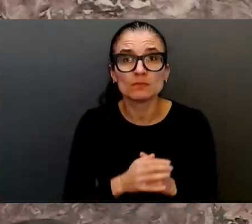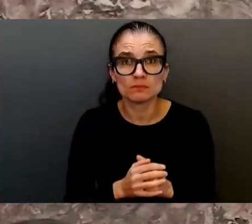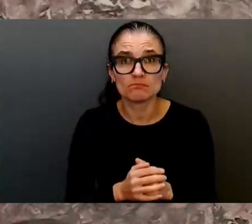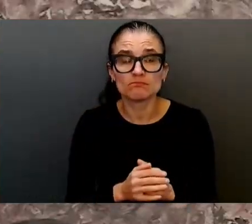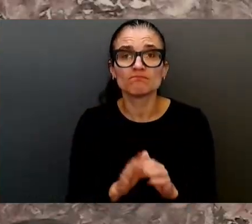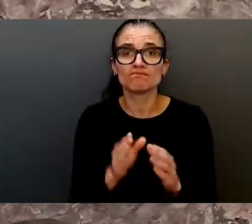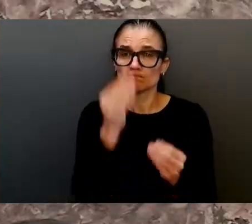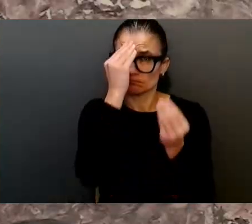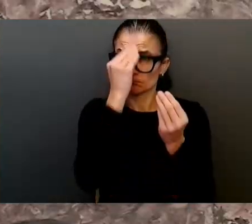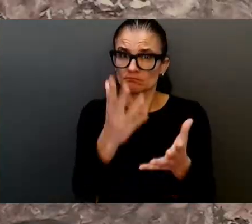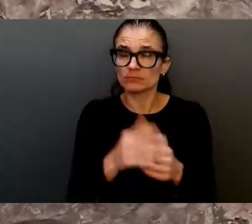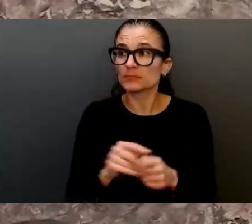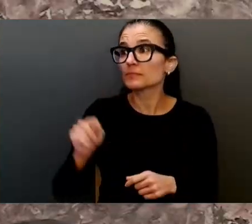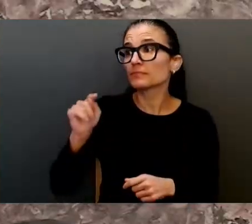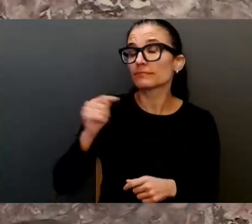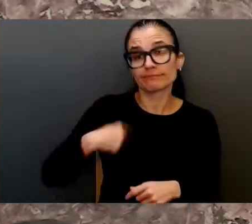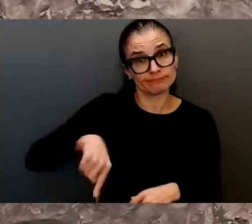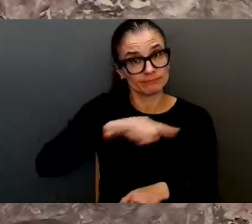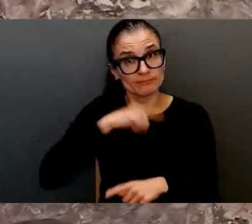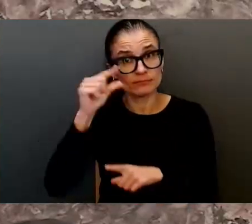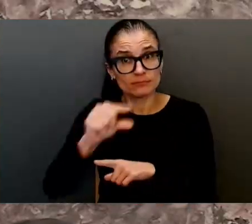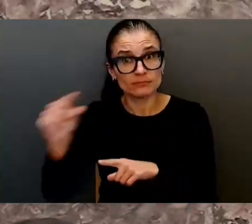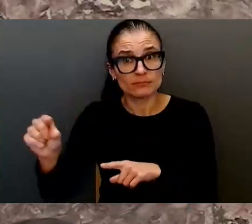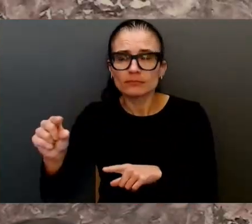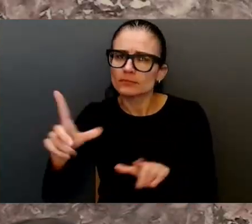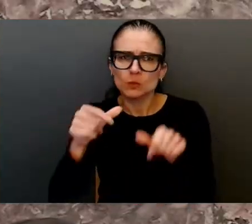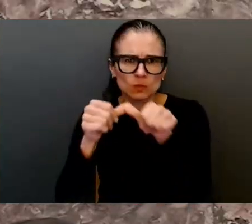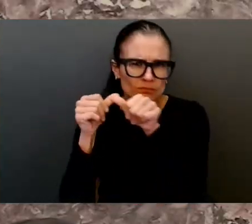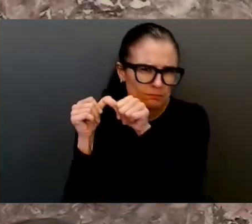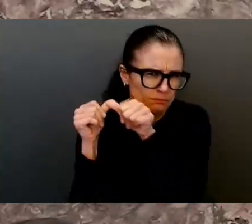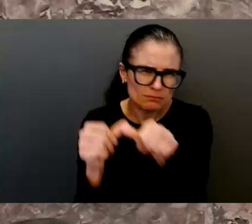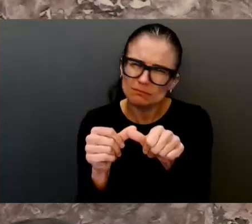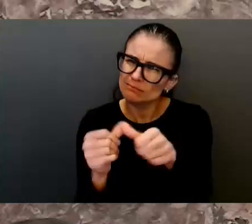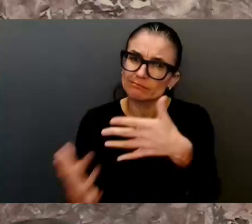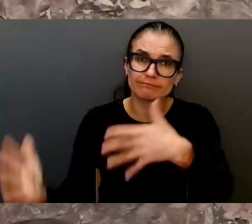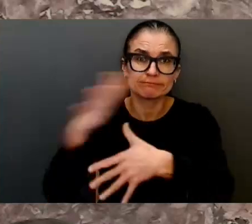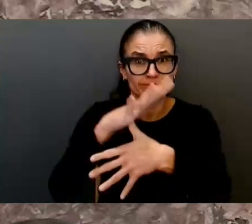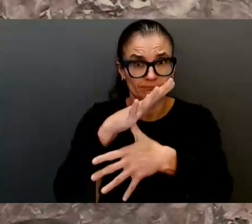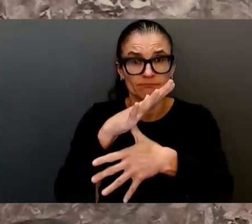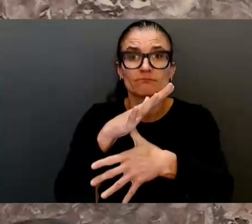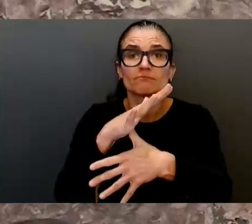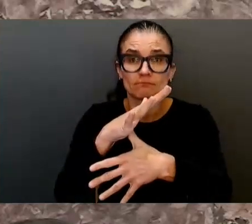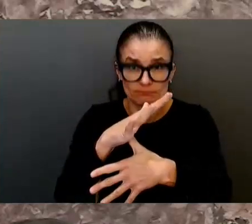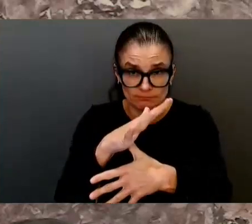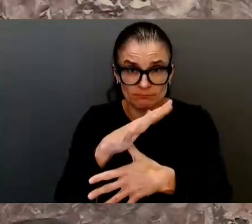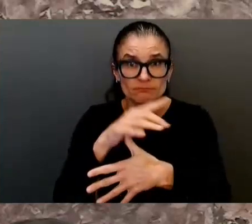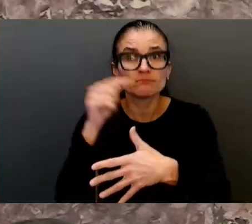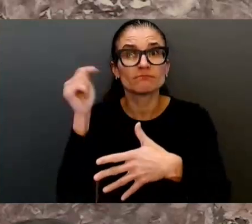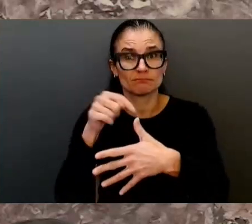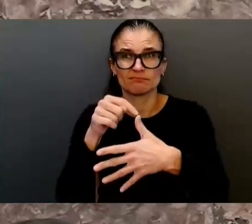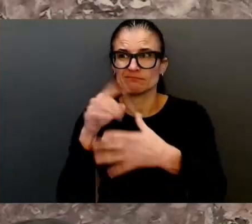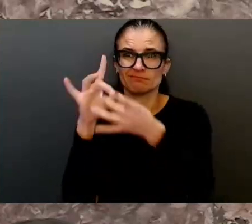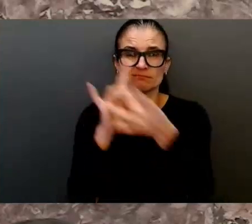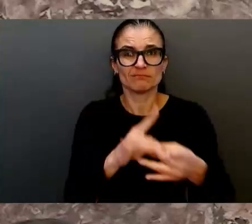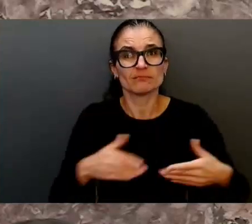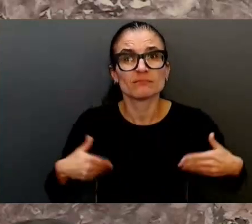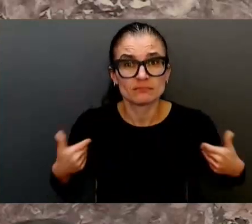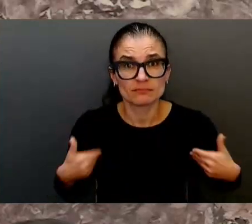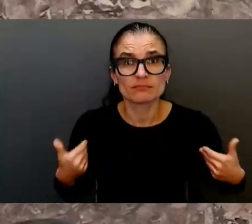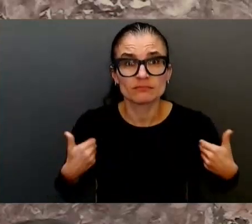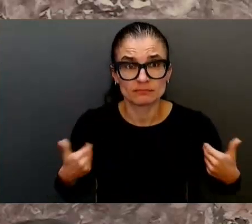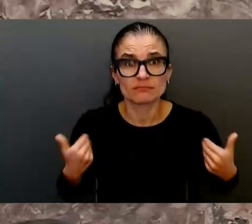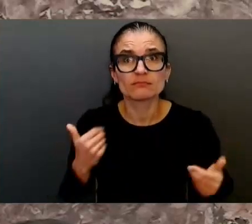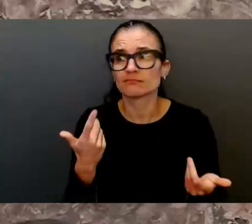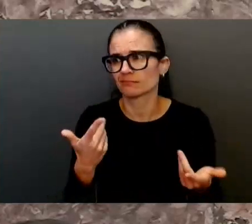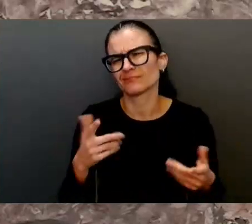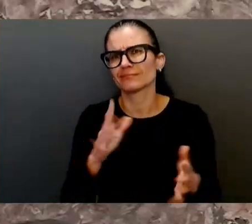continues to place this as one of our highest priorities, especially when talking about youth. the young ones, the people that we care about, that